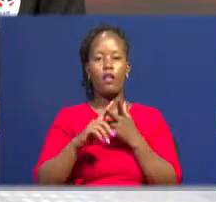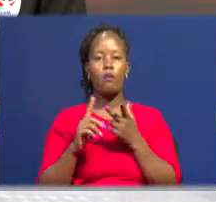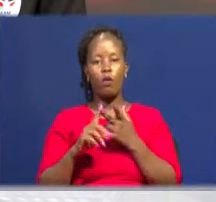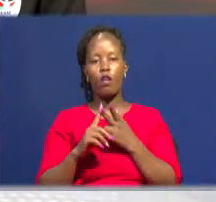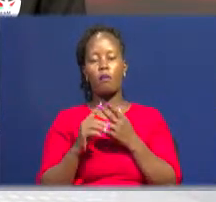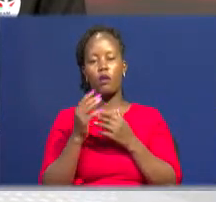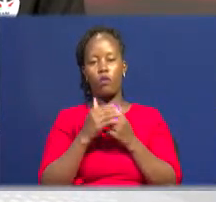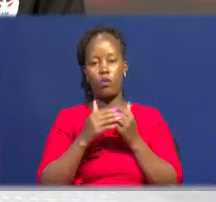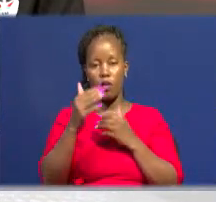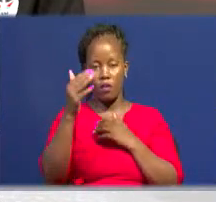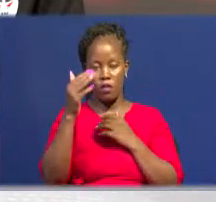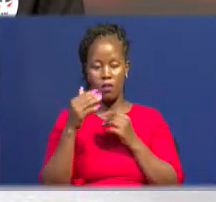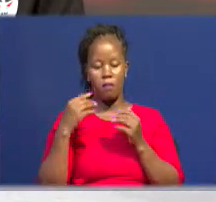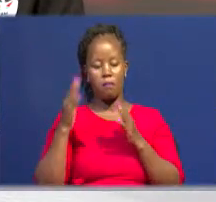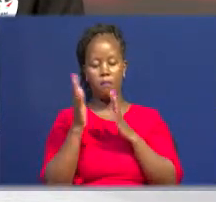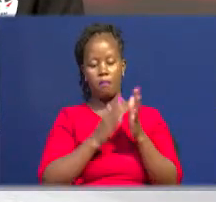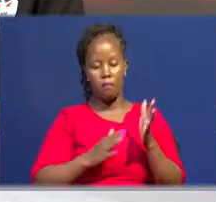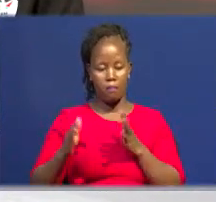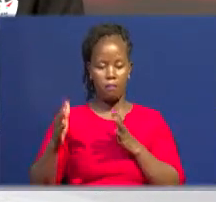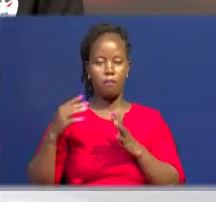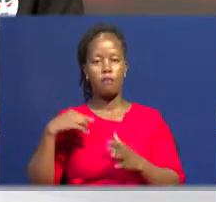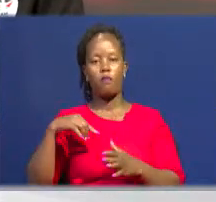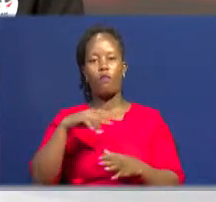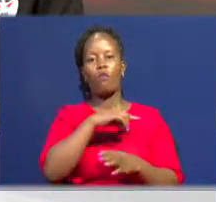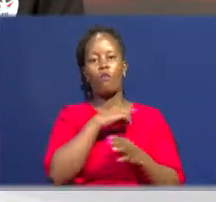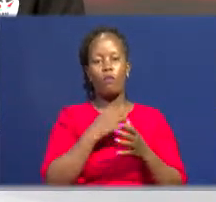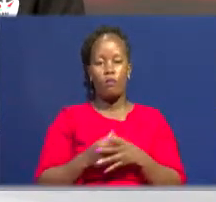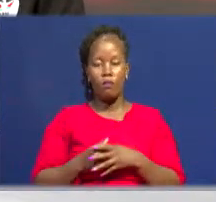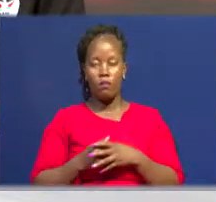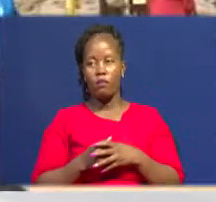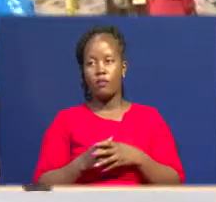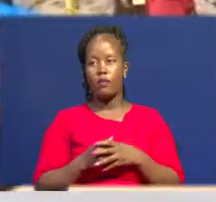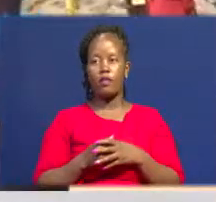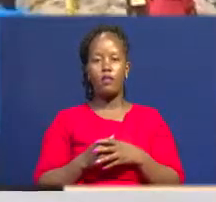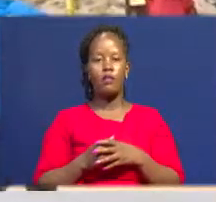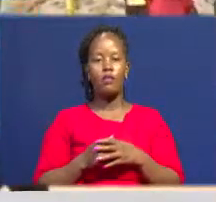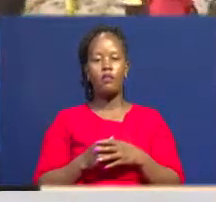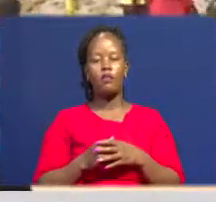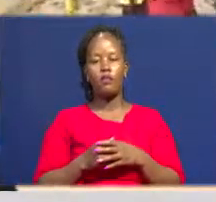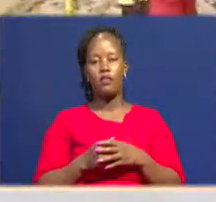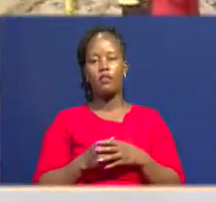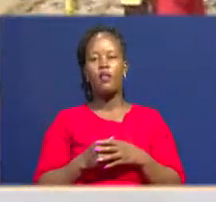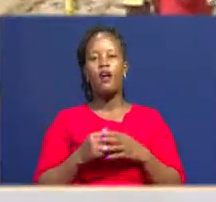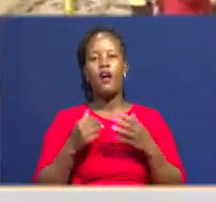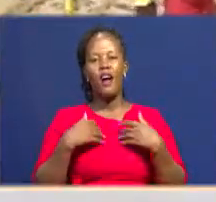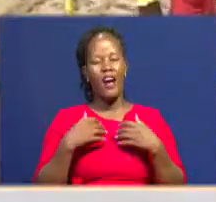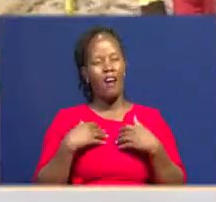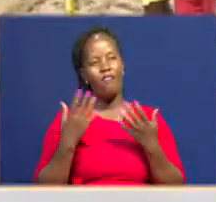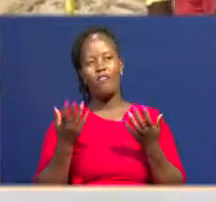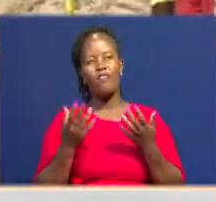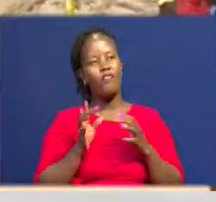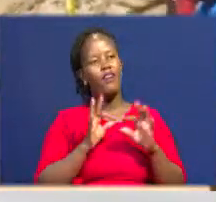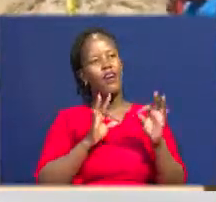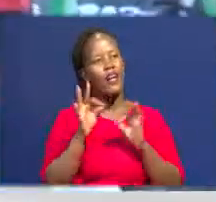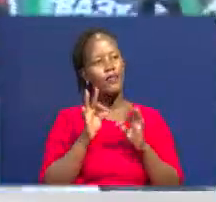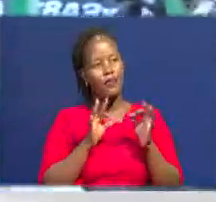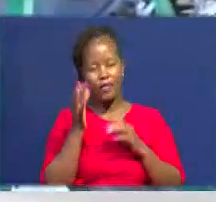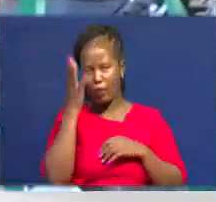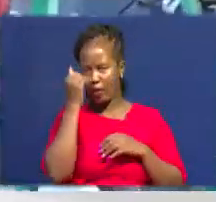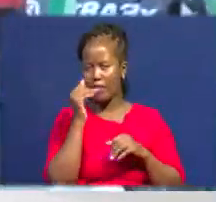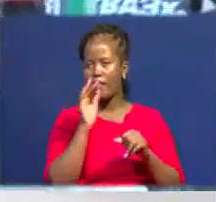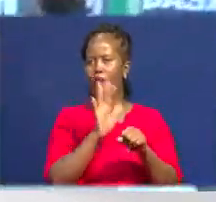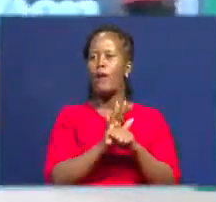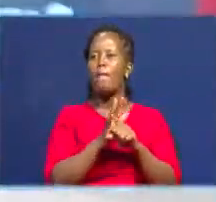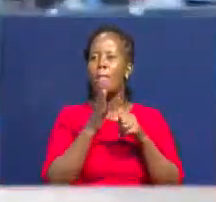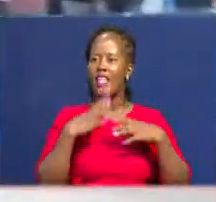the beach games for us. I saw something surfing. Yeah. Just tell us what because I know the people